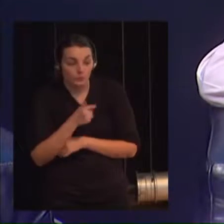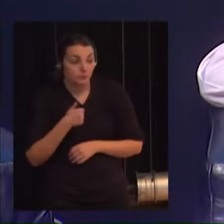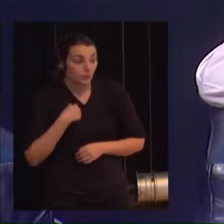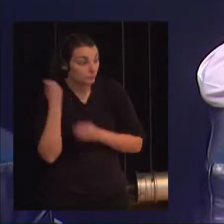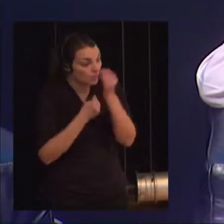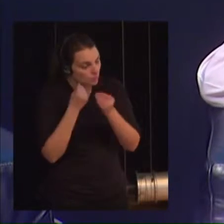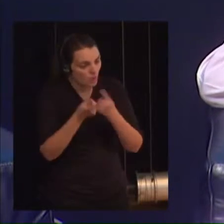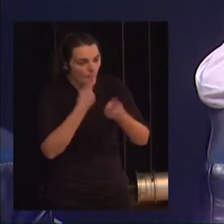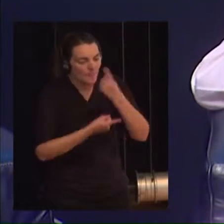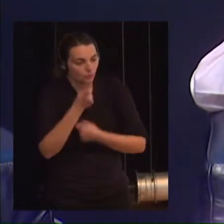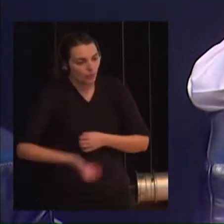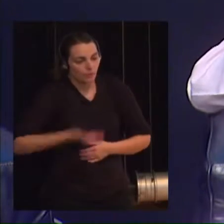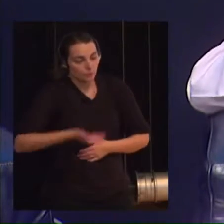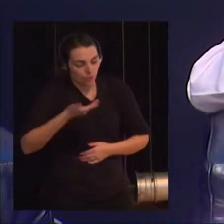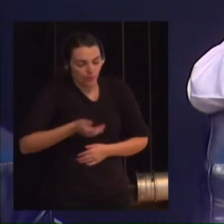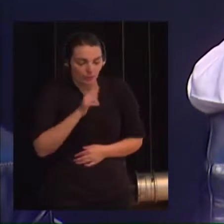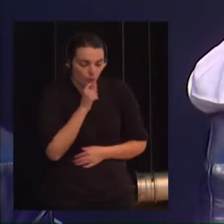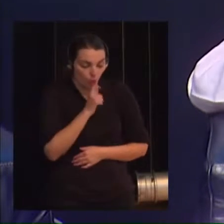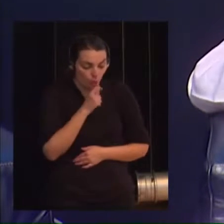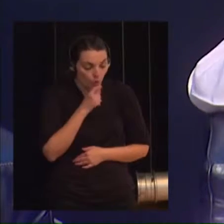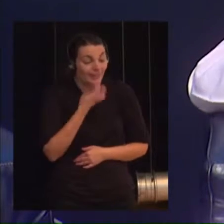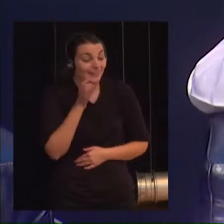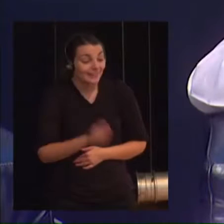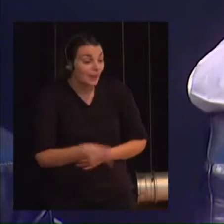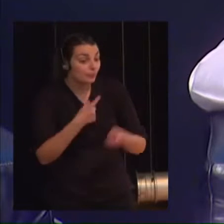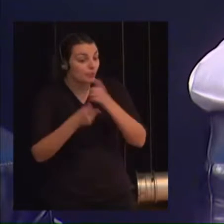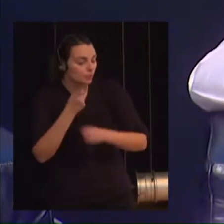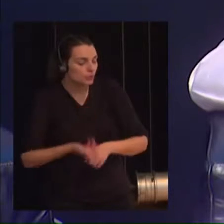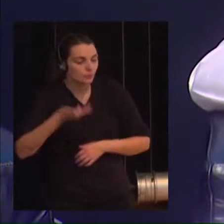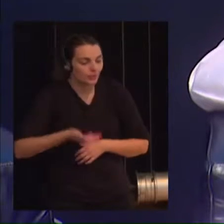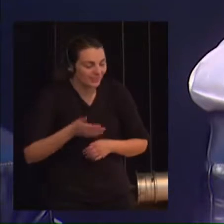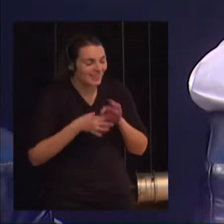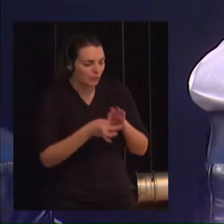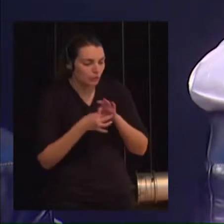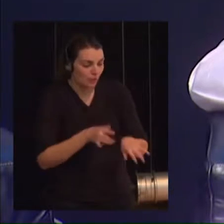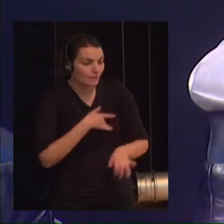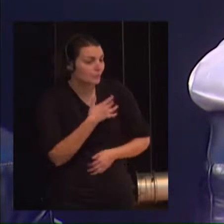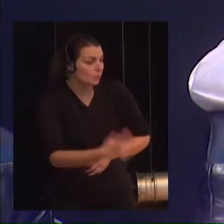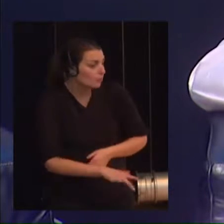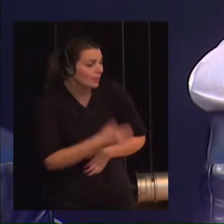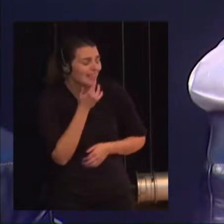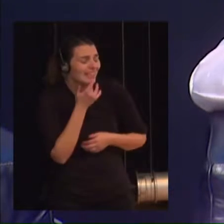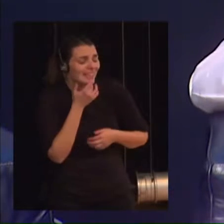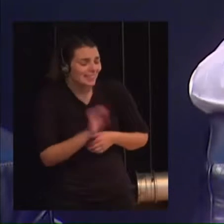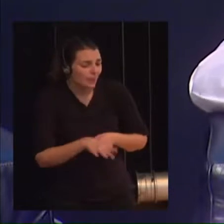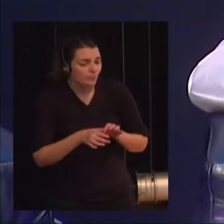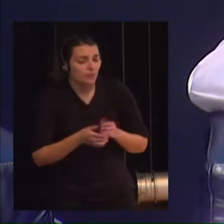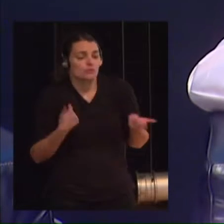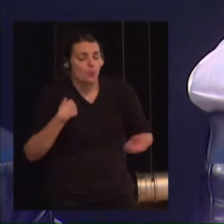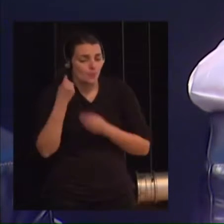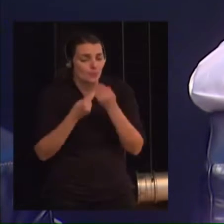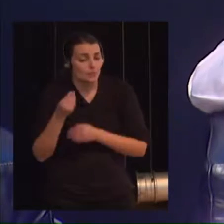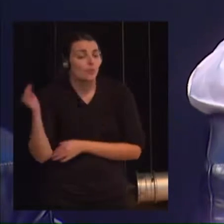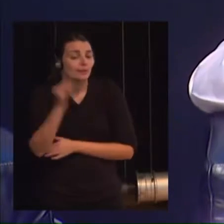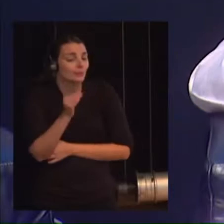ask the critical questions about philanthropy, and that requires a degree of independence and, in some cases, courage. But I think it's important